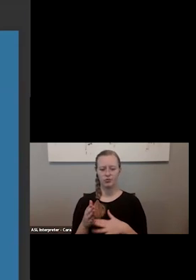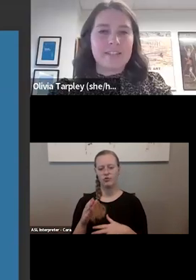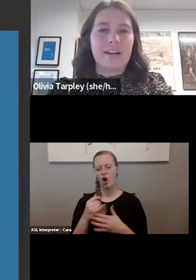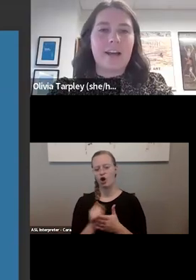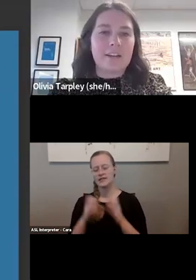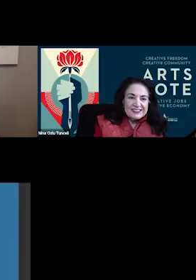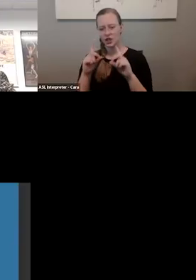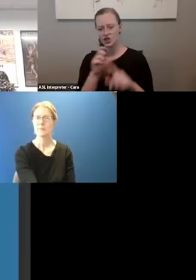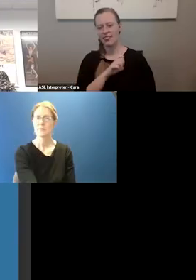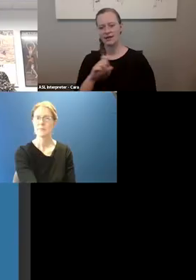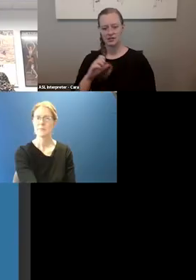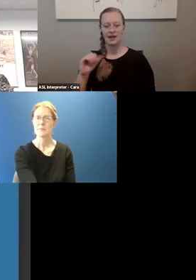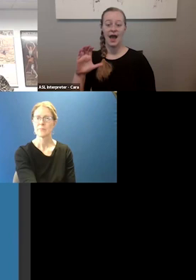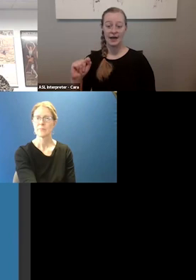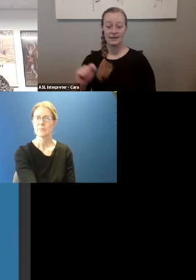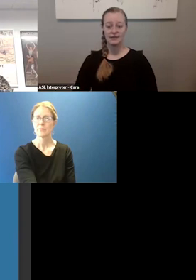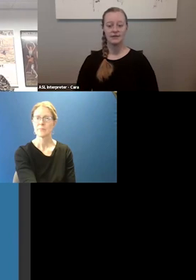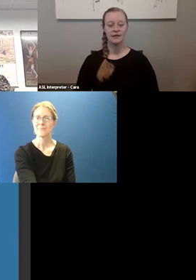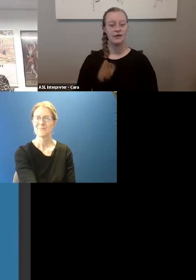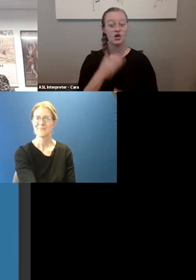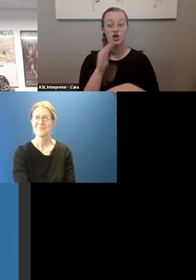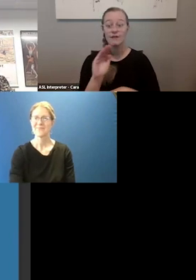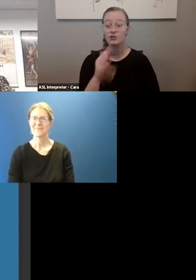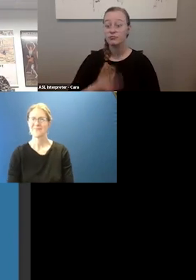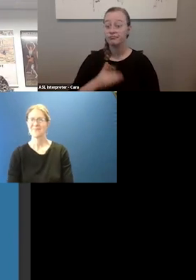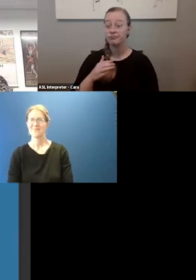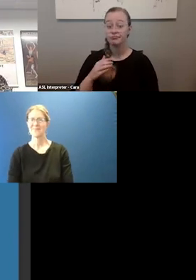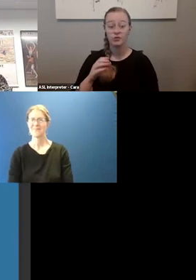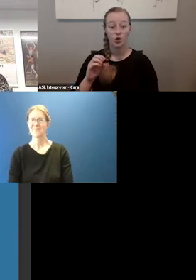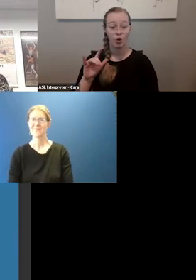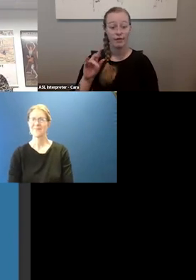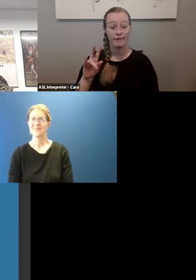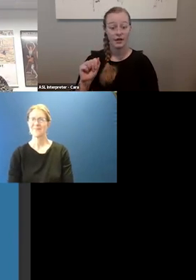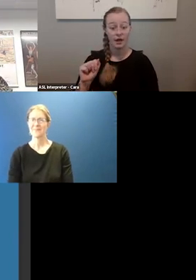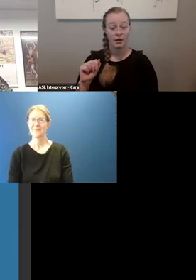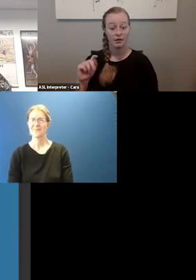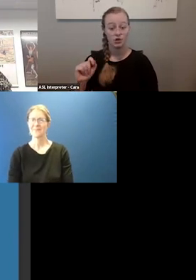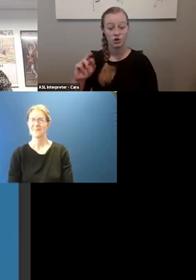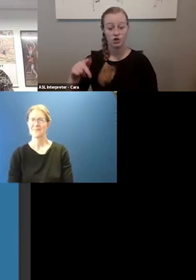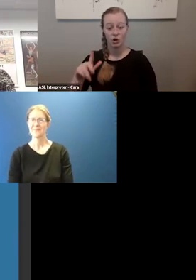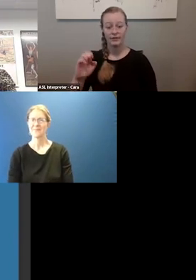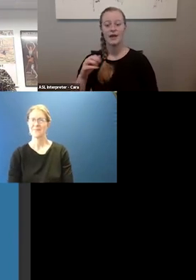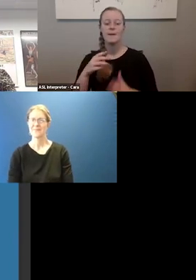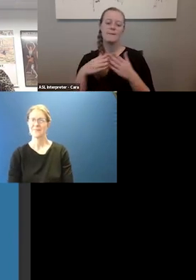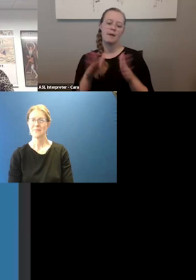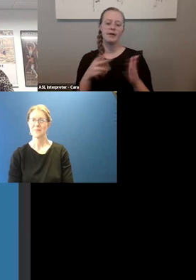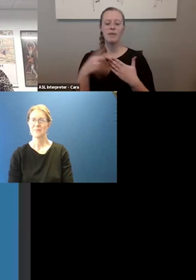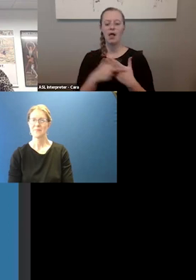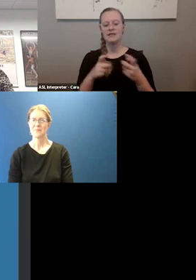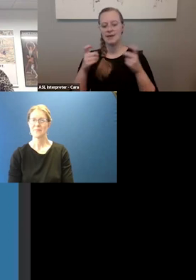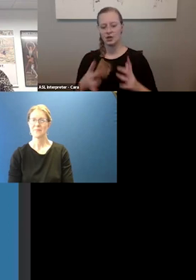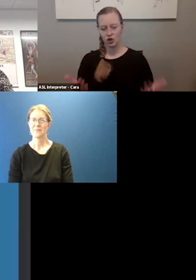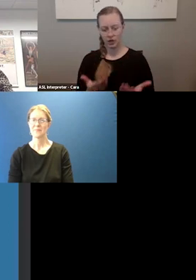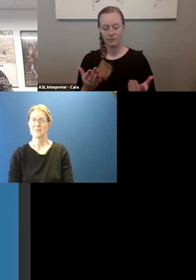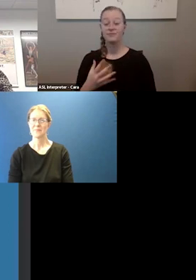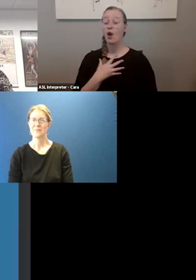Thanks, Nina, and good afternoon, everyone. My name is Olivia Tarpley, and I'm the public policy manager here at Americans for the Arts. I'm a